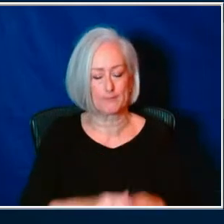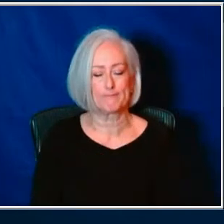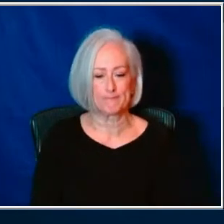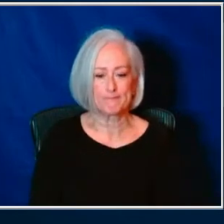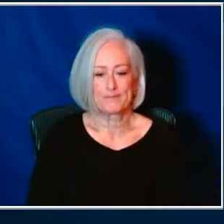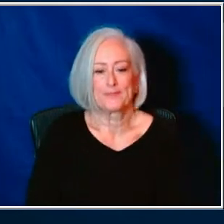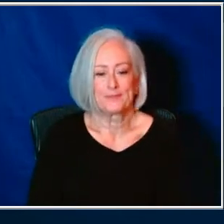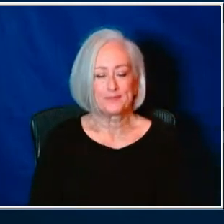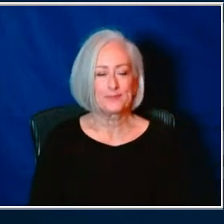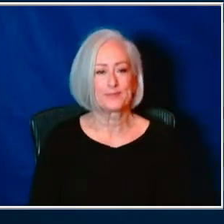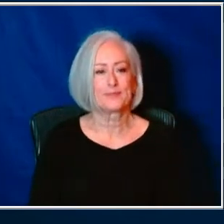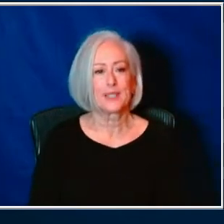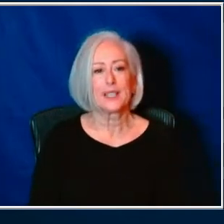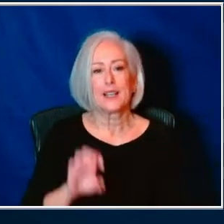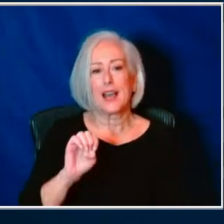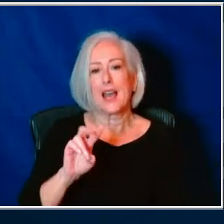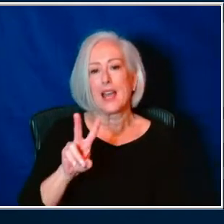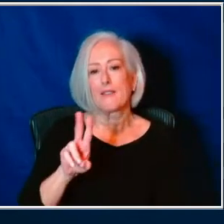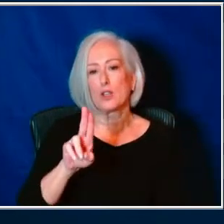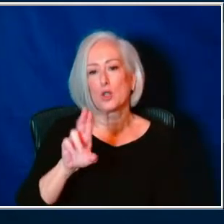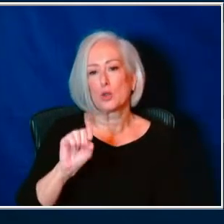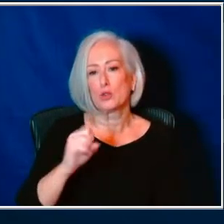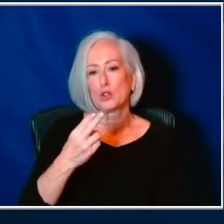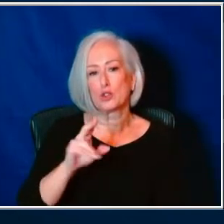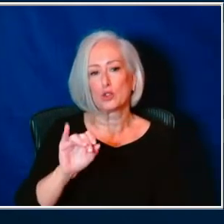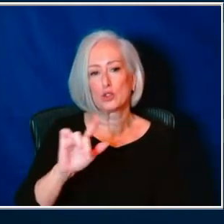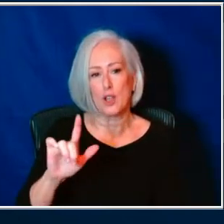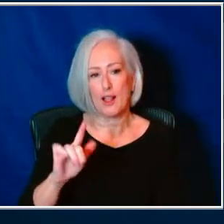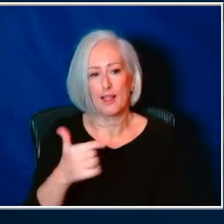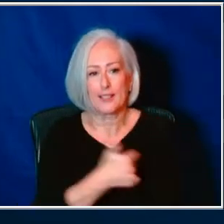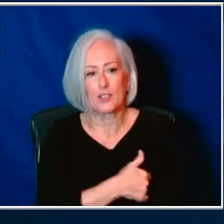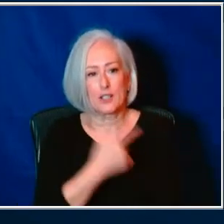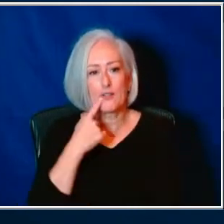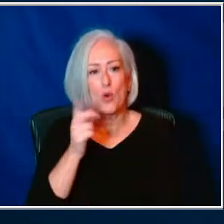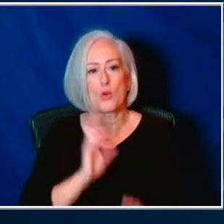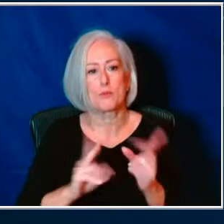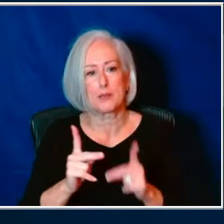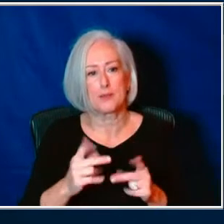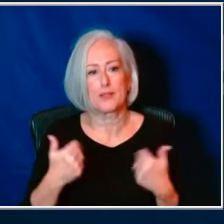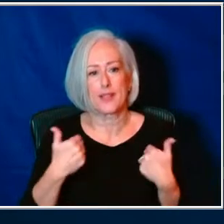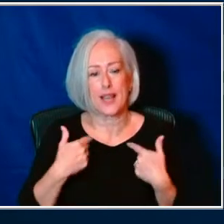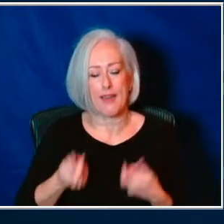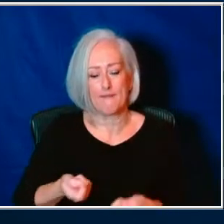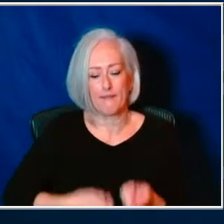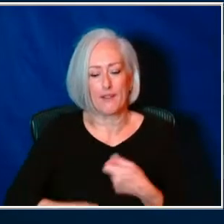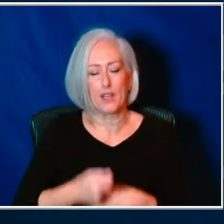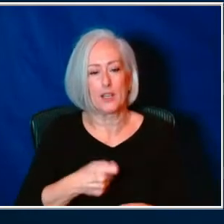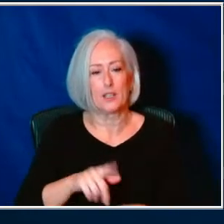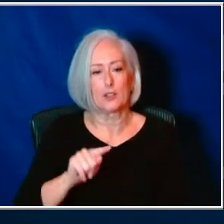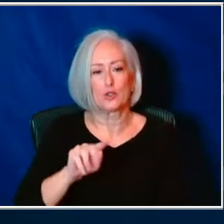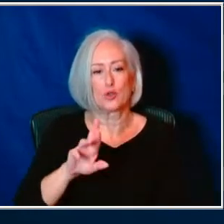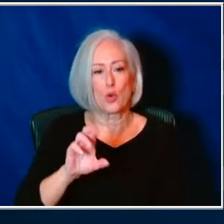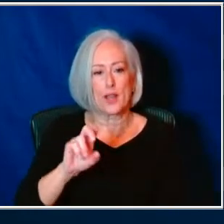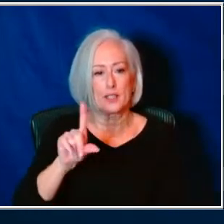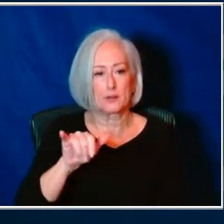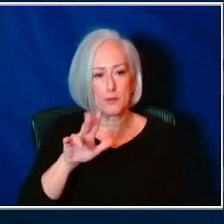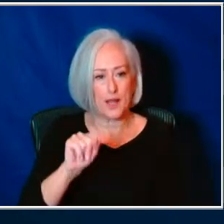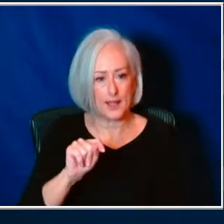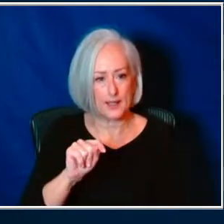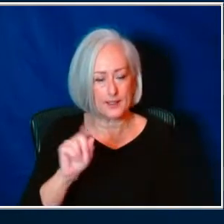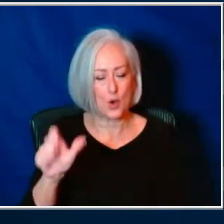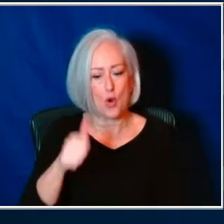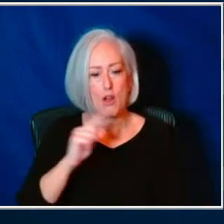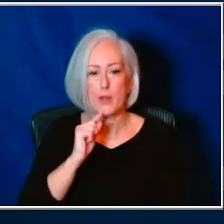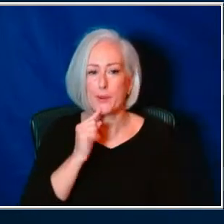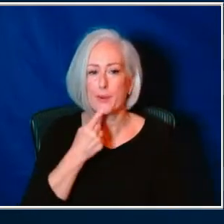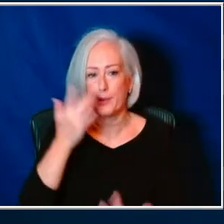as Evusheld, which is the injection of the hip for patients who've been transplanted or had other significant diseases, and